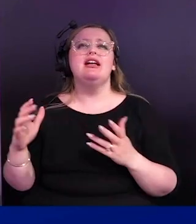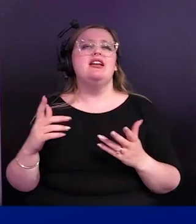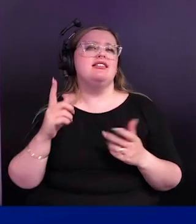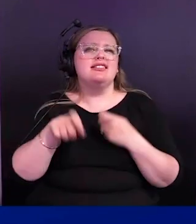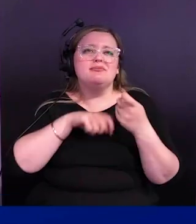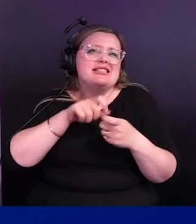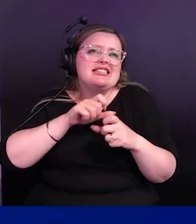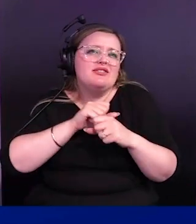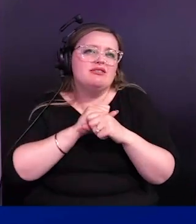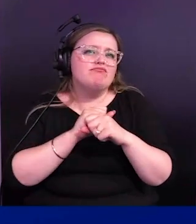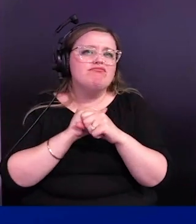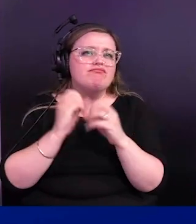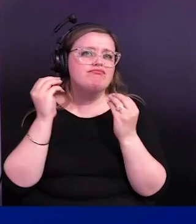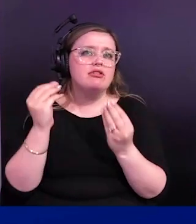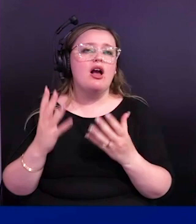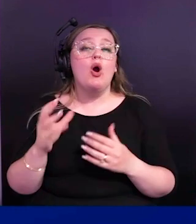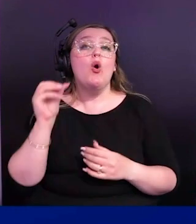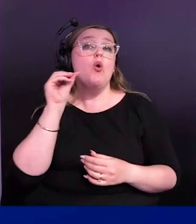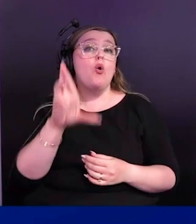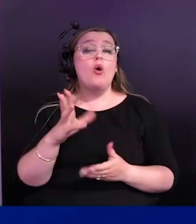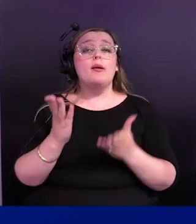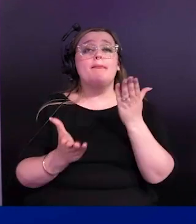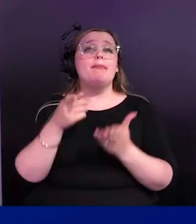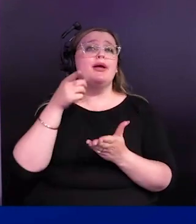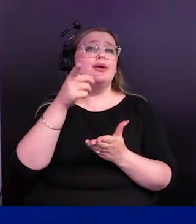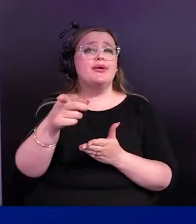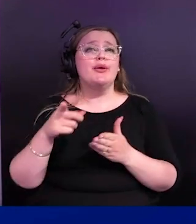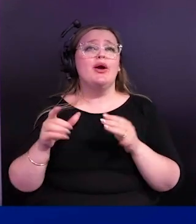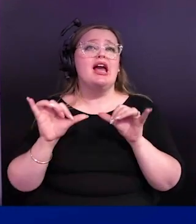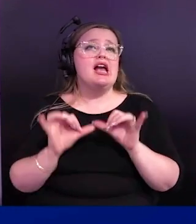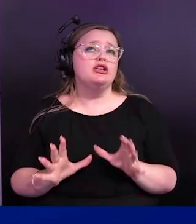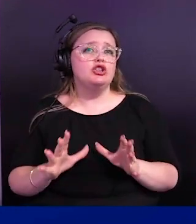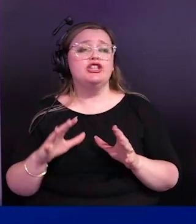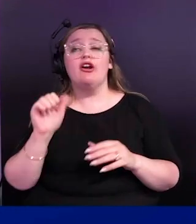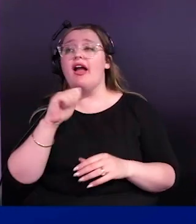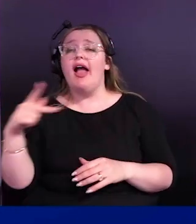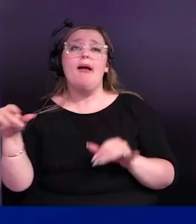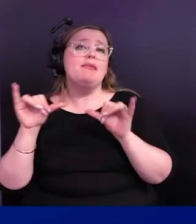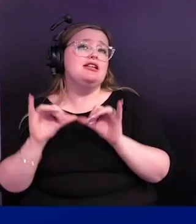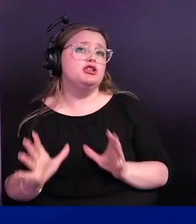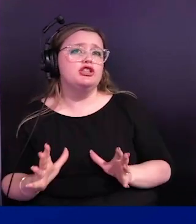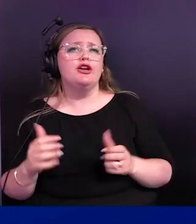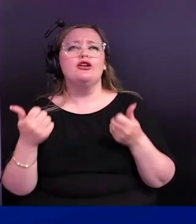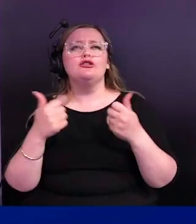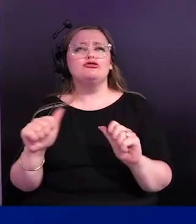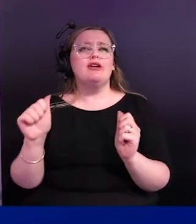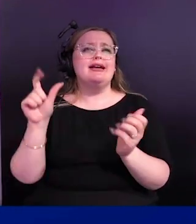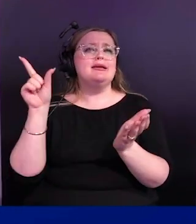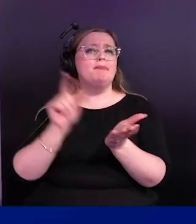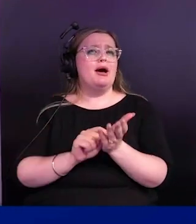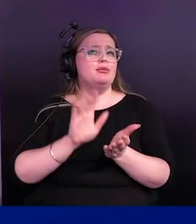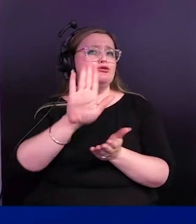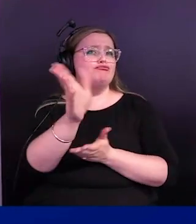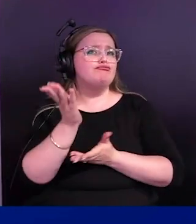group. Or you could be a cloud operations engineer or application engineer who is trying to troubleshoot service reliability issues